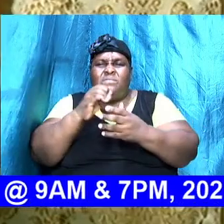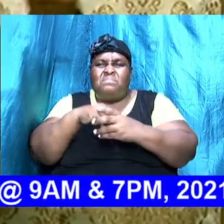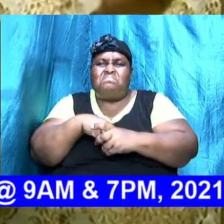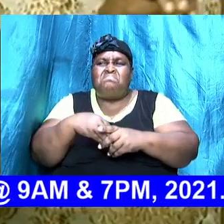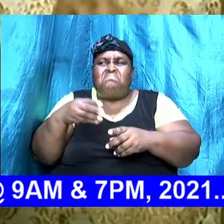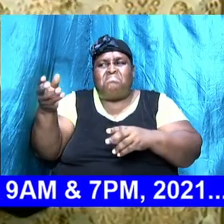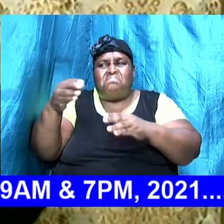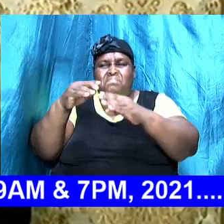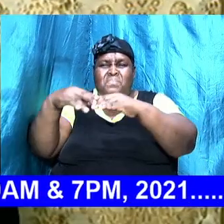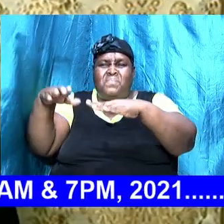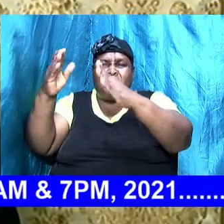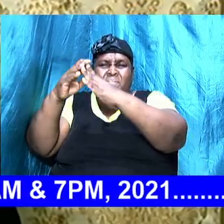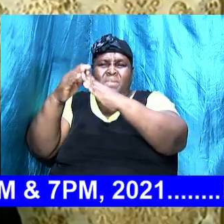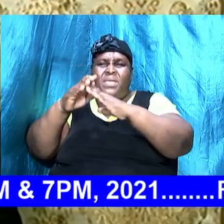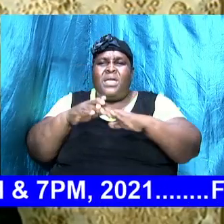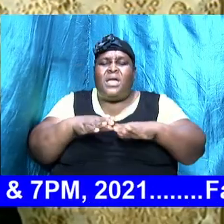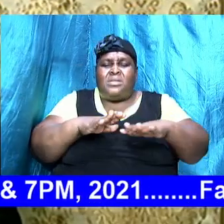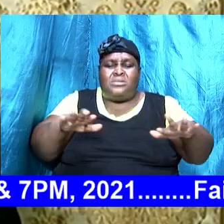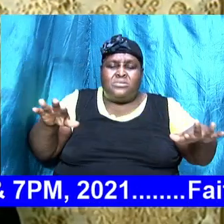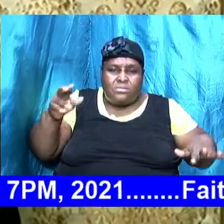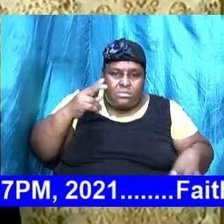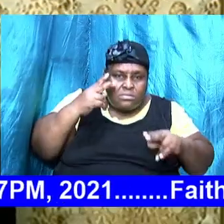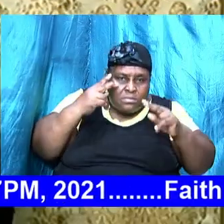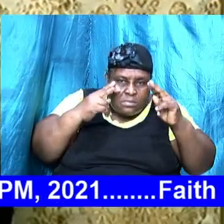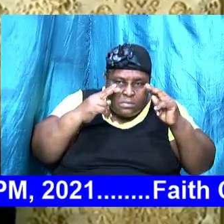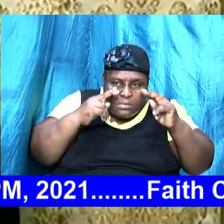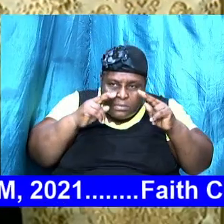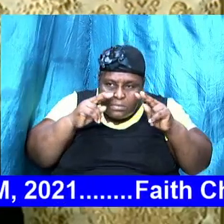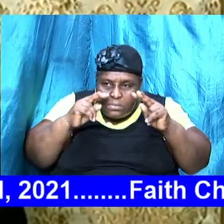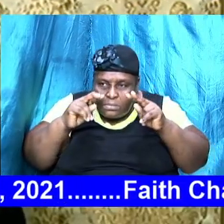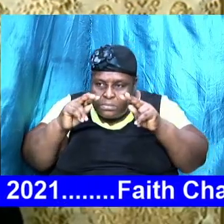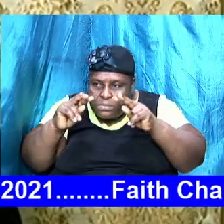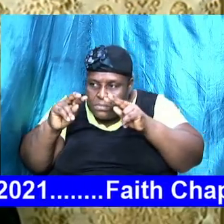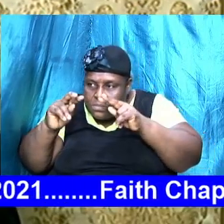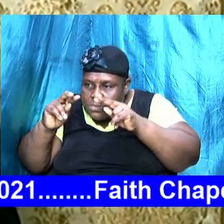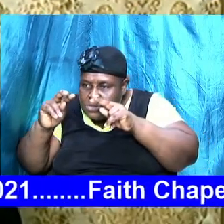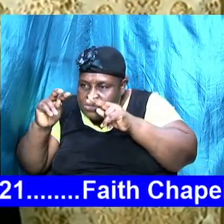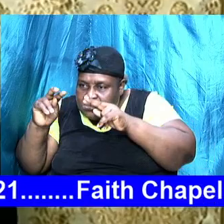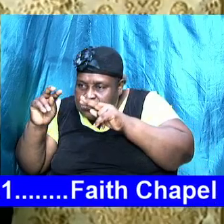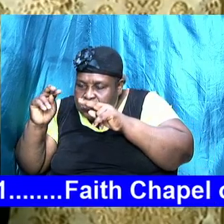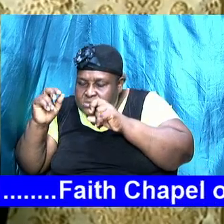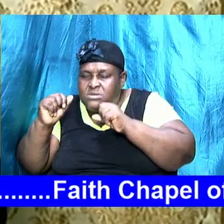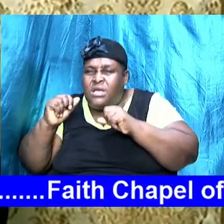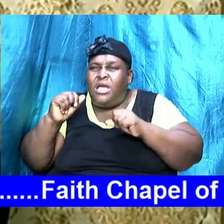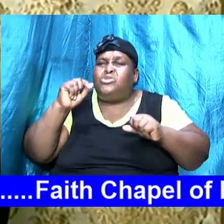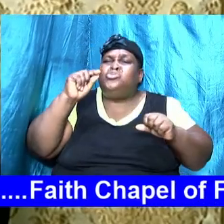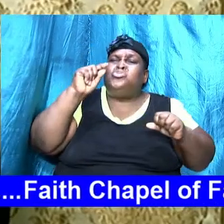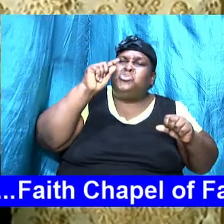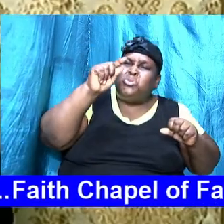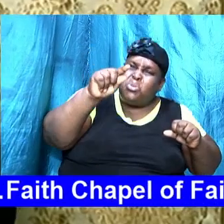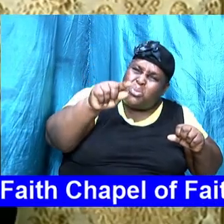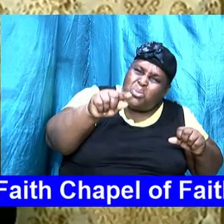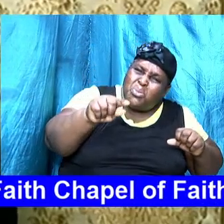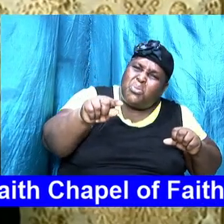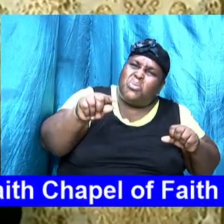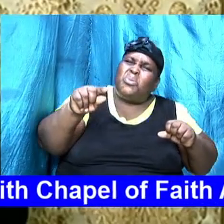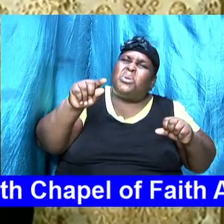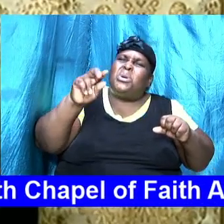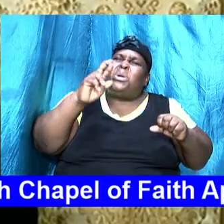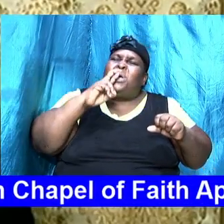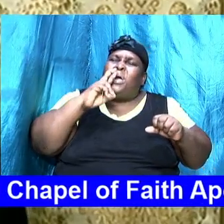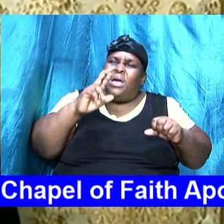And the children are looking on. The children are seeing it. And you are corrupting